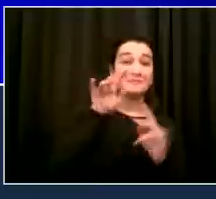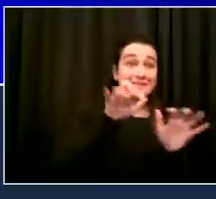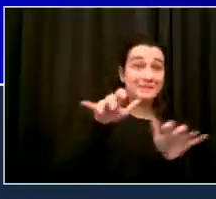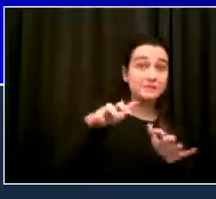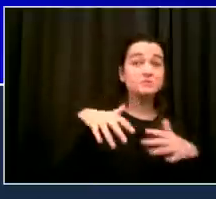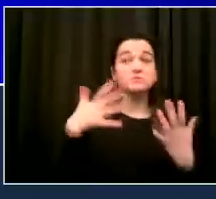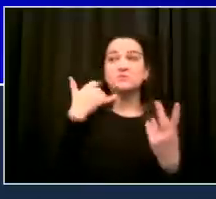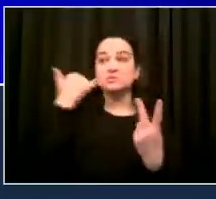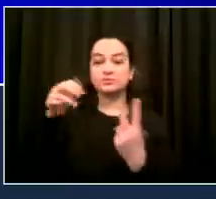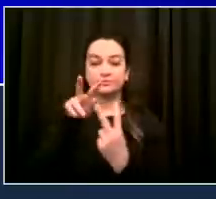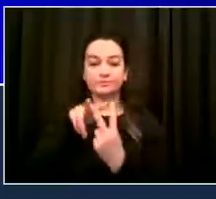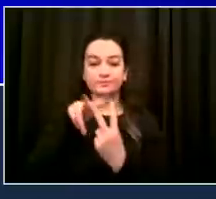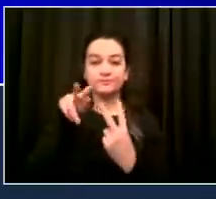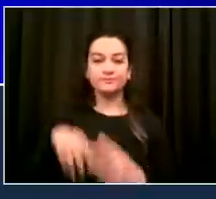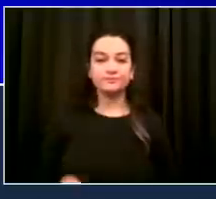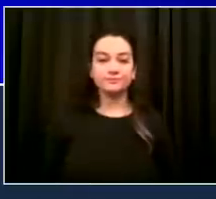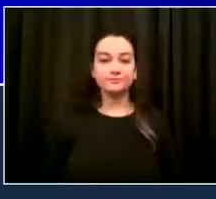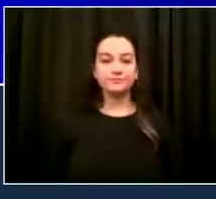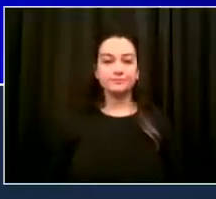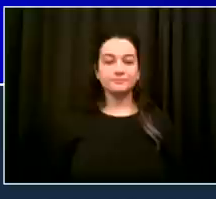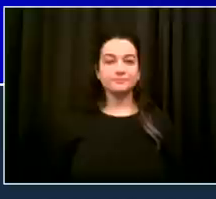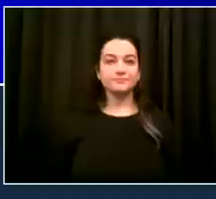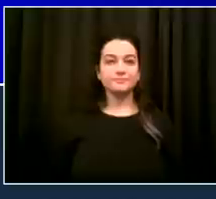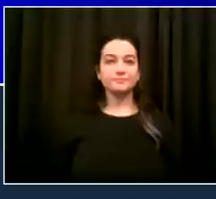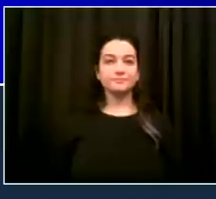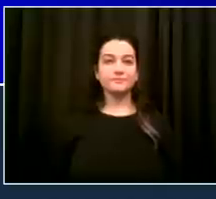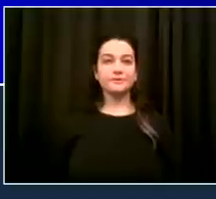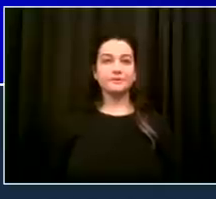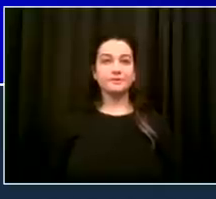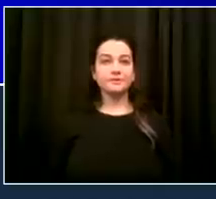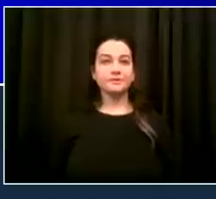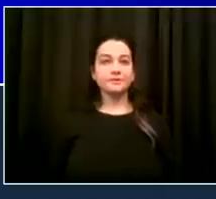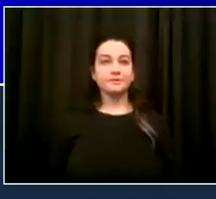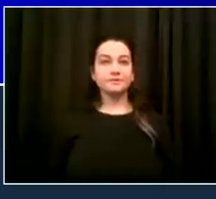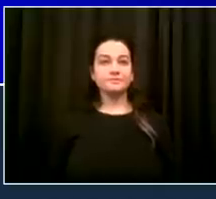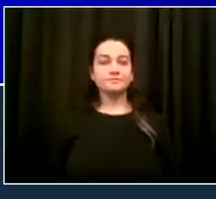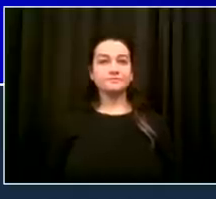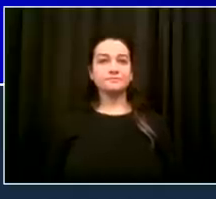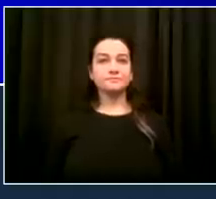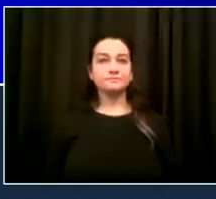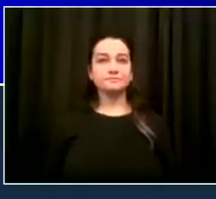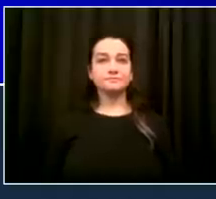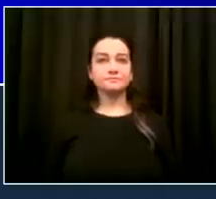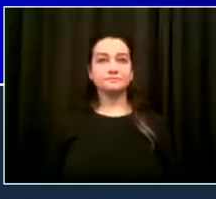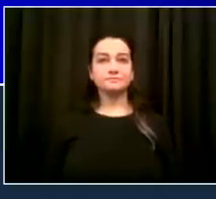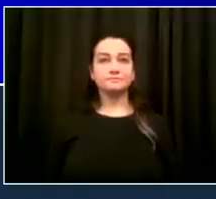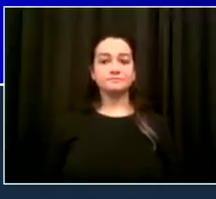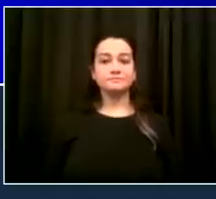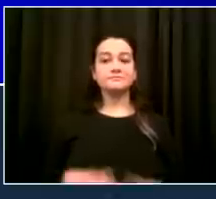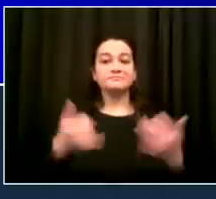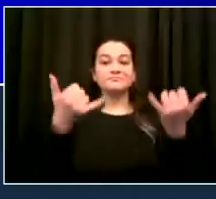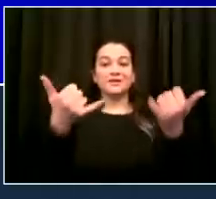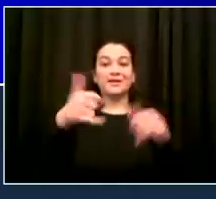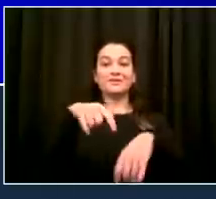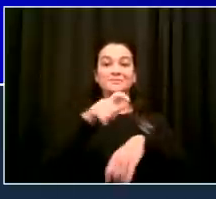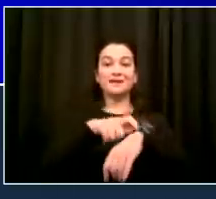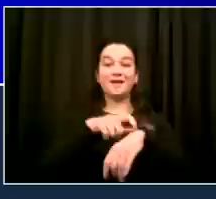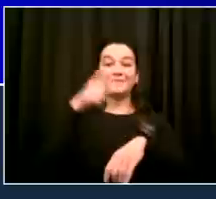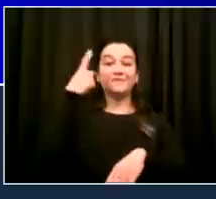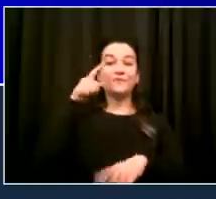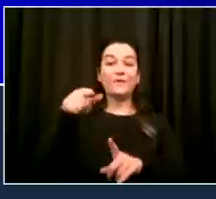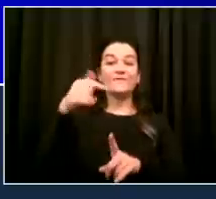be going to a 24-hour reservation system by the end of the week. So later on this week, that will go to